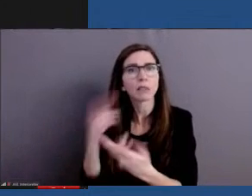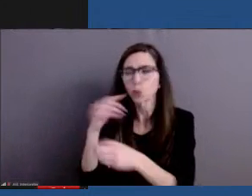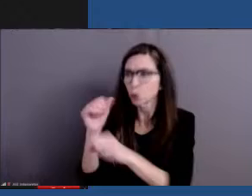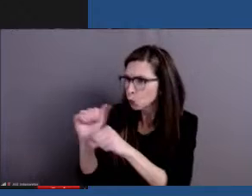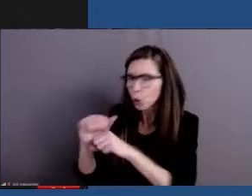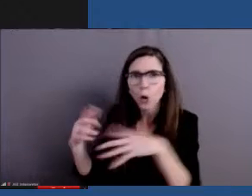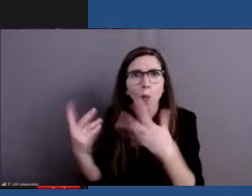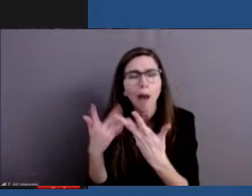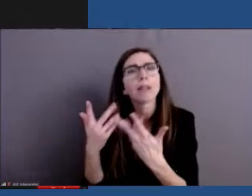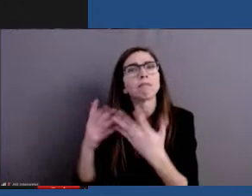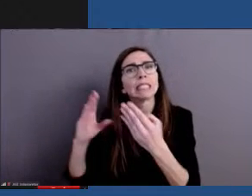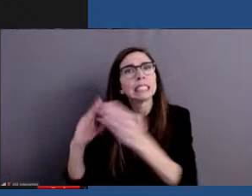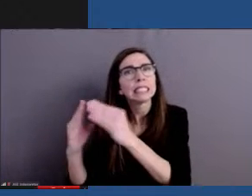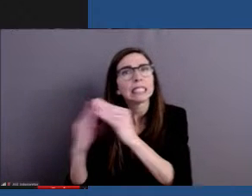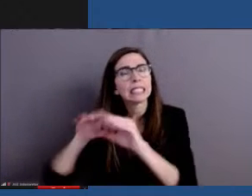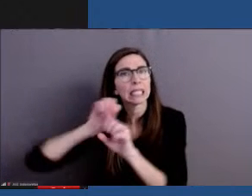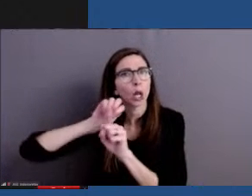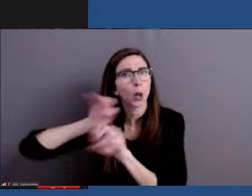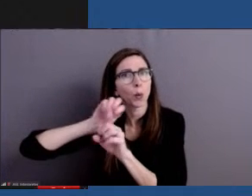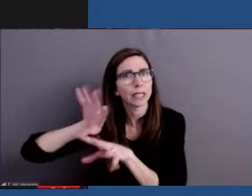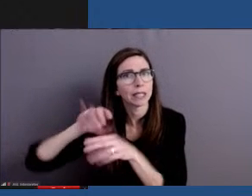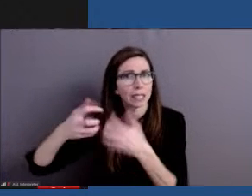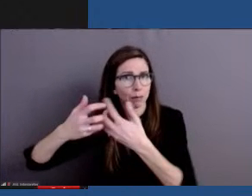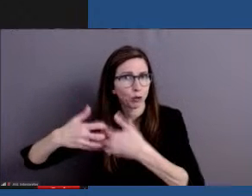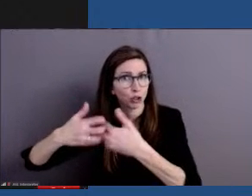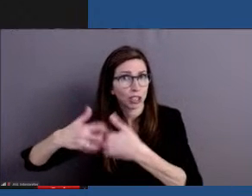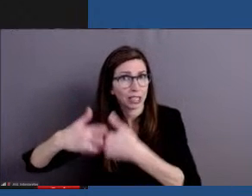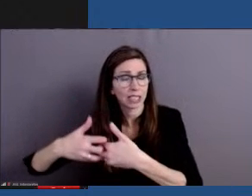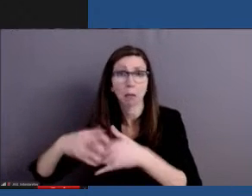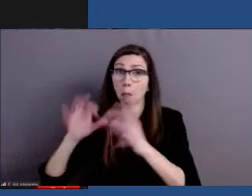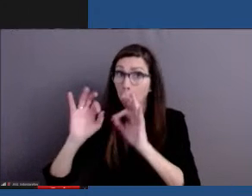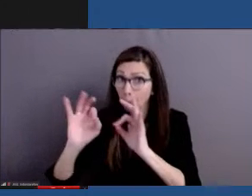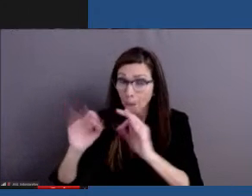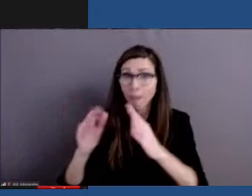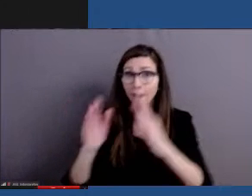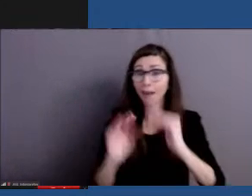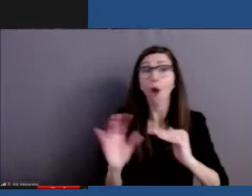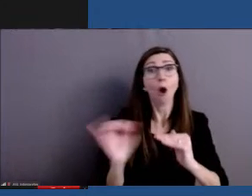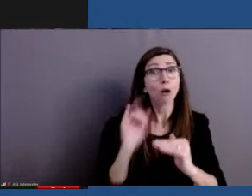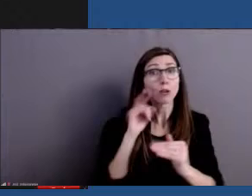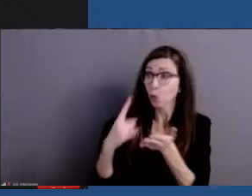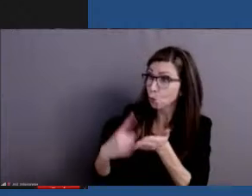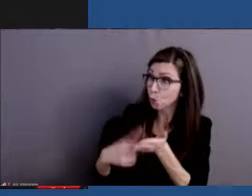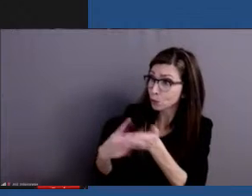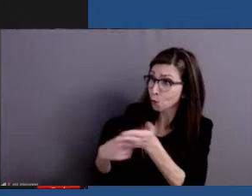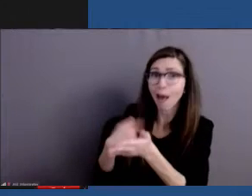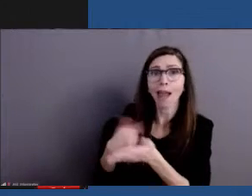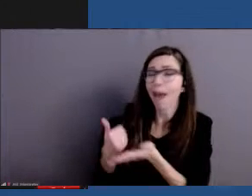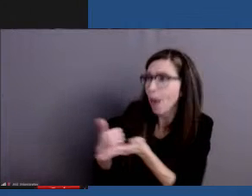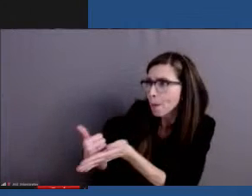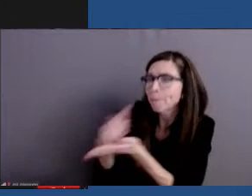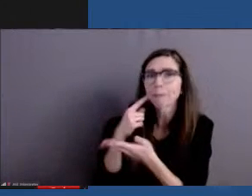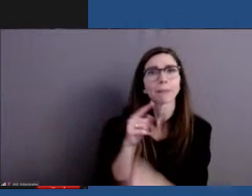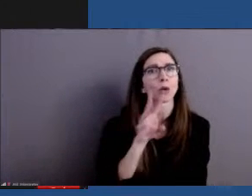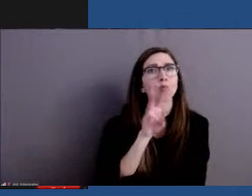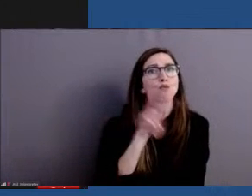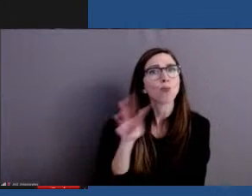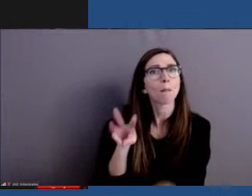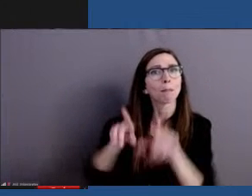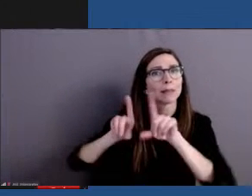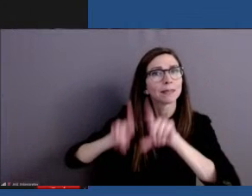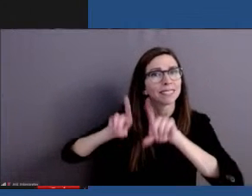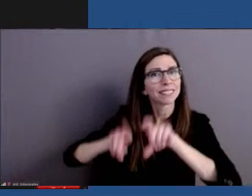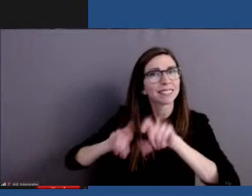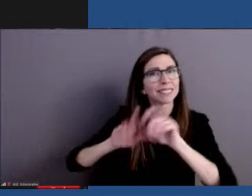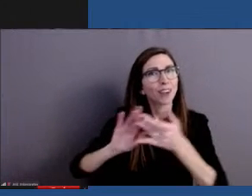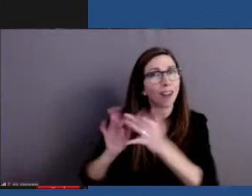that. Also to help with some web testing from time to time. And as Kathleen mentioned,